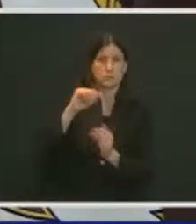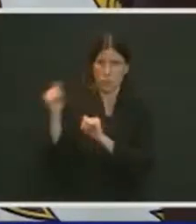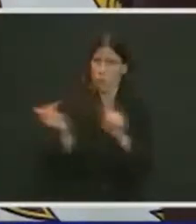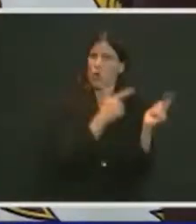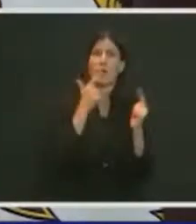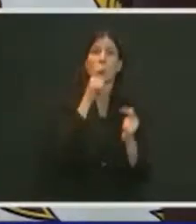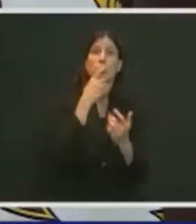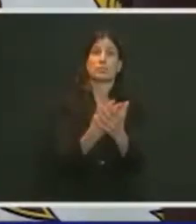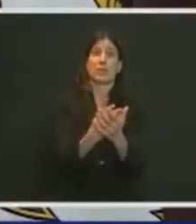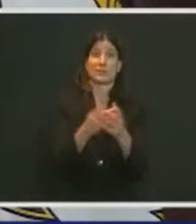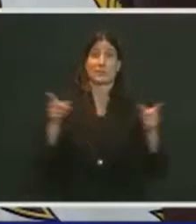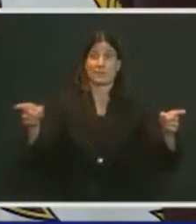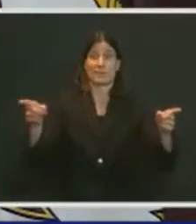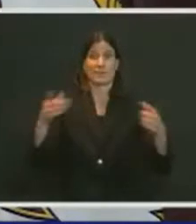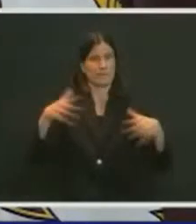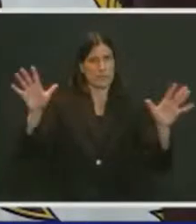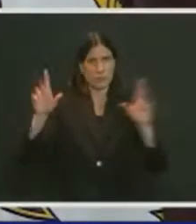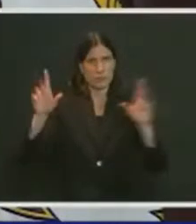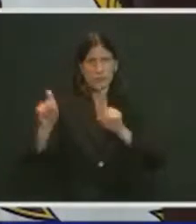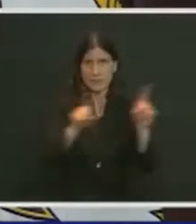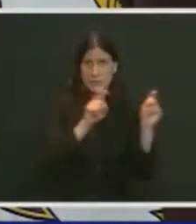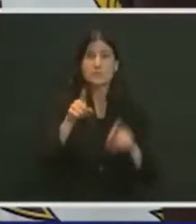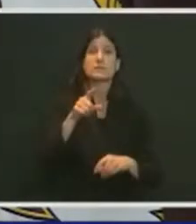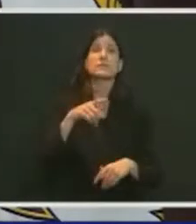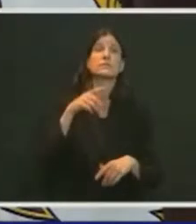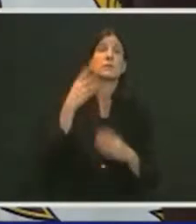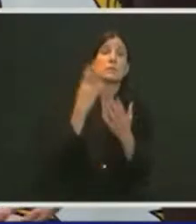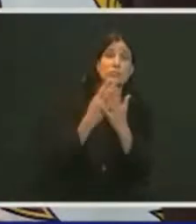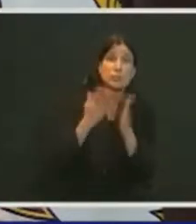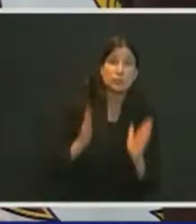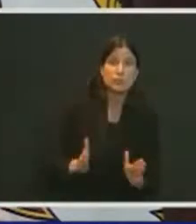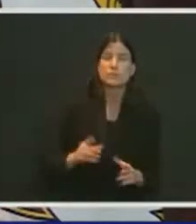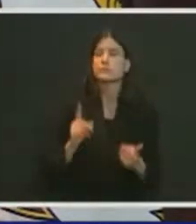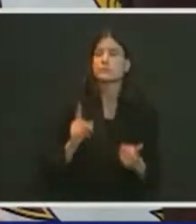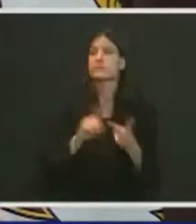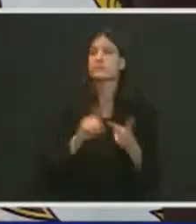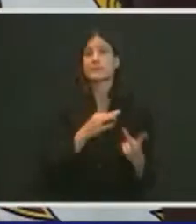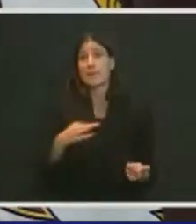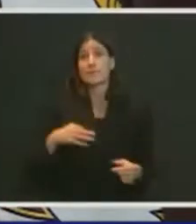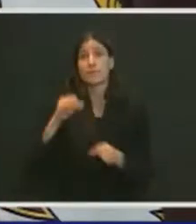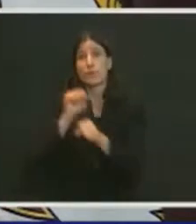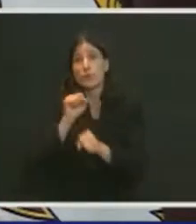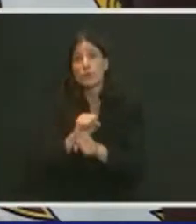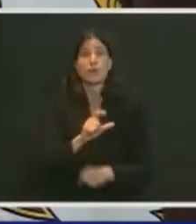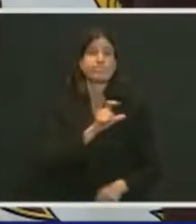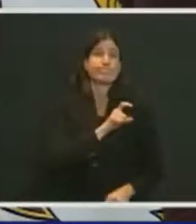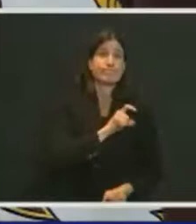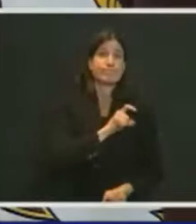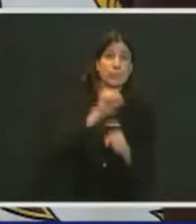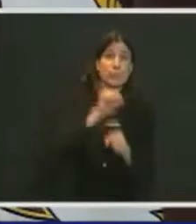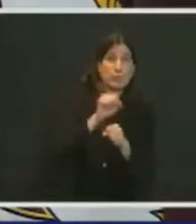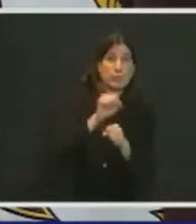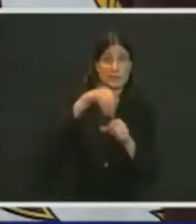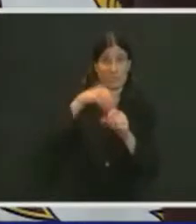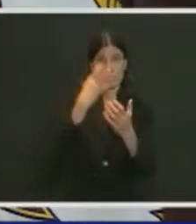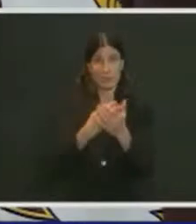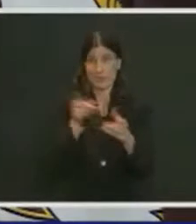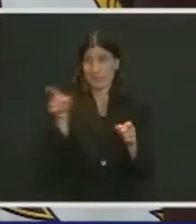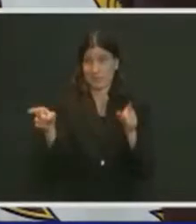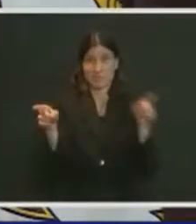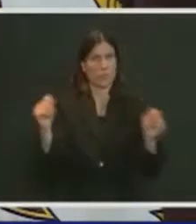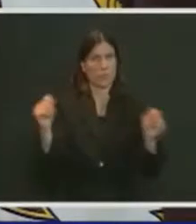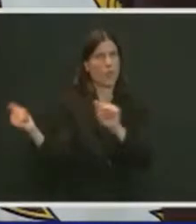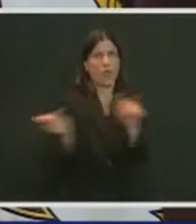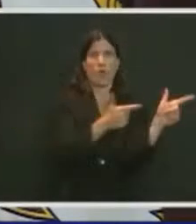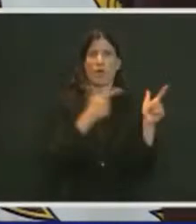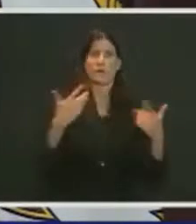that on a somewhat cyclical basis. We're doing our best to isolate folks. We have an excellent care